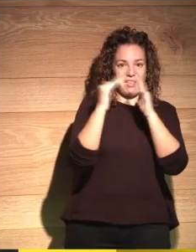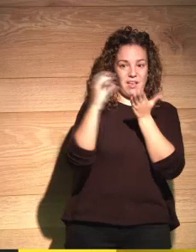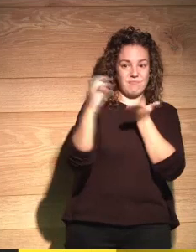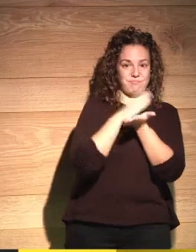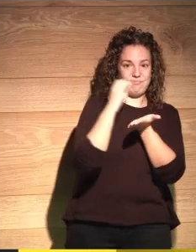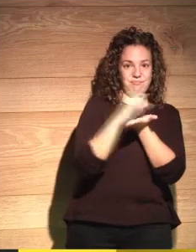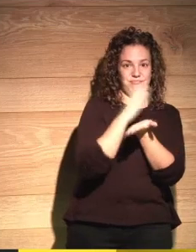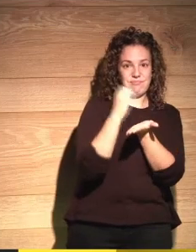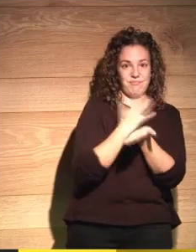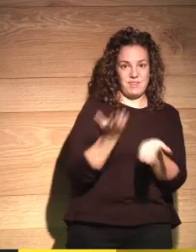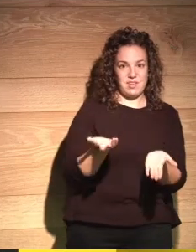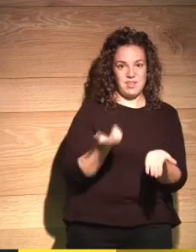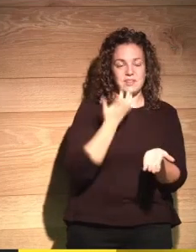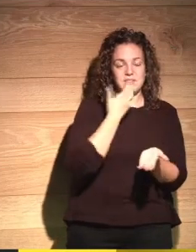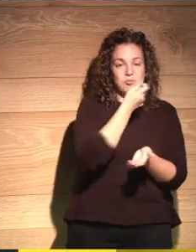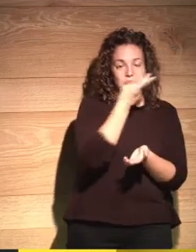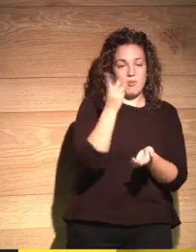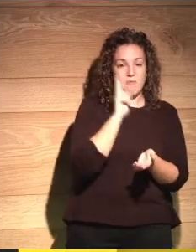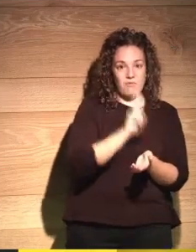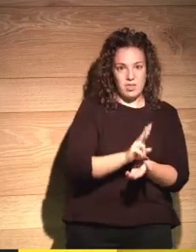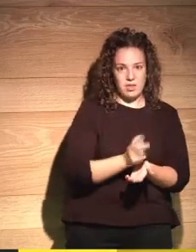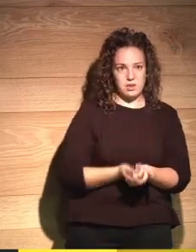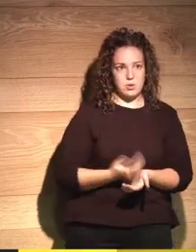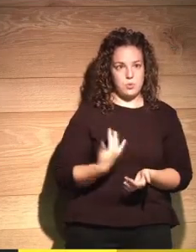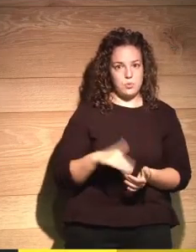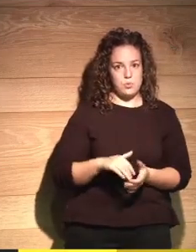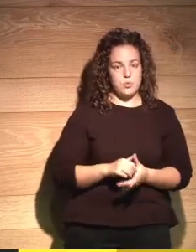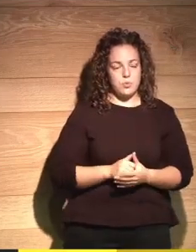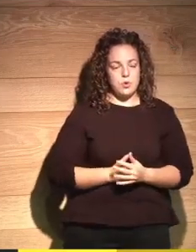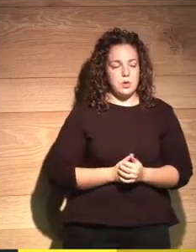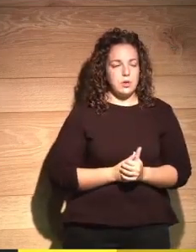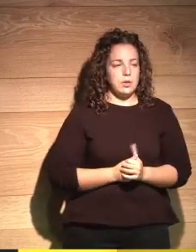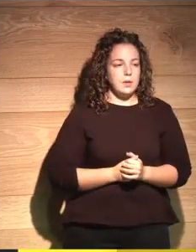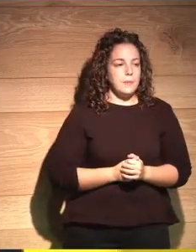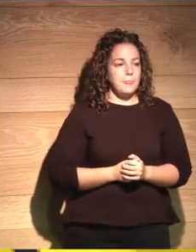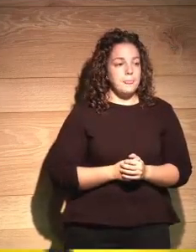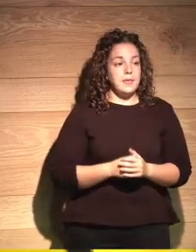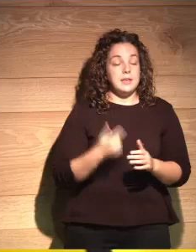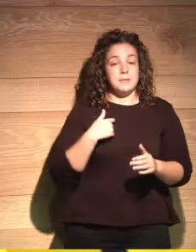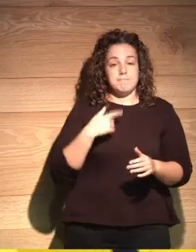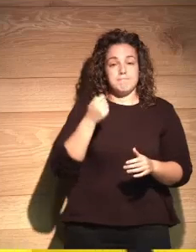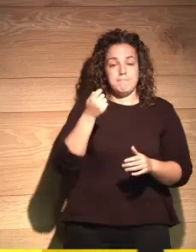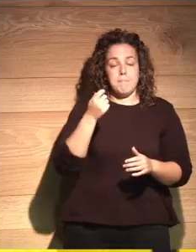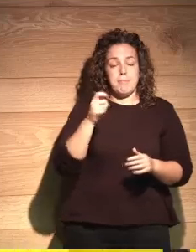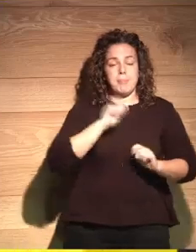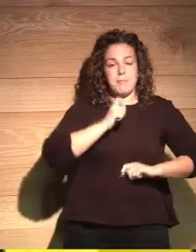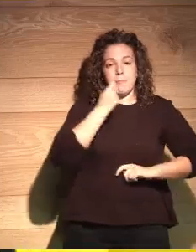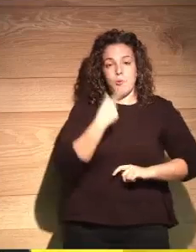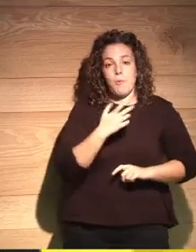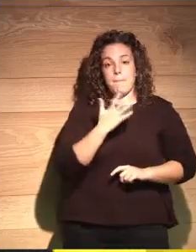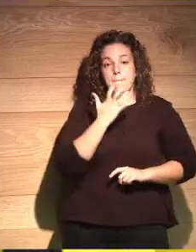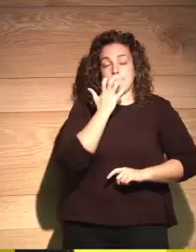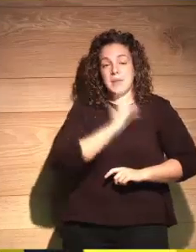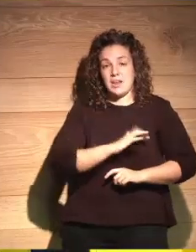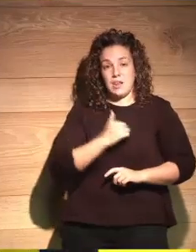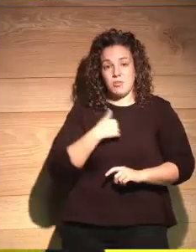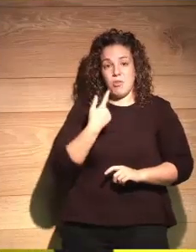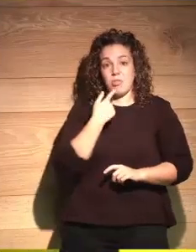how many people come ousted from their homes, it's dramatic,